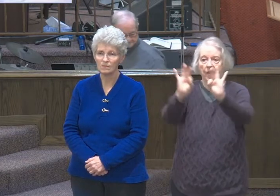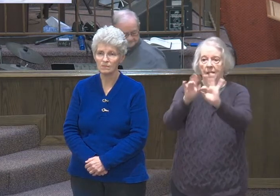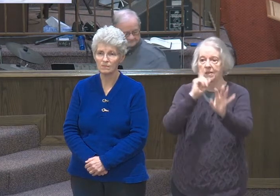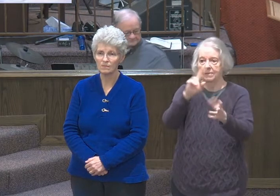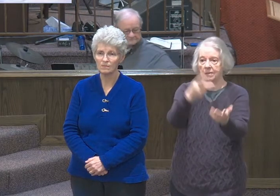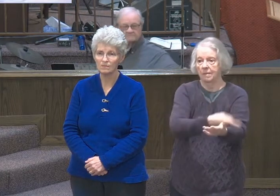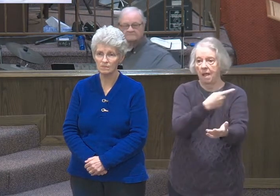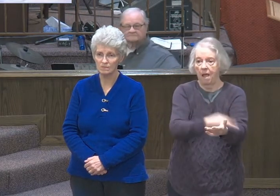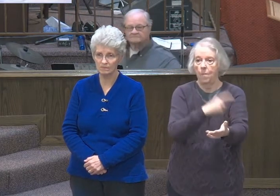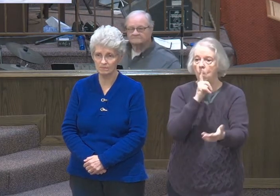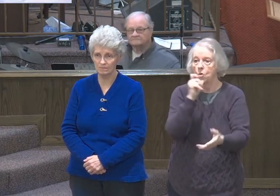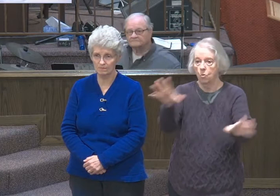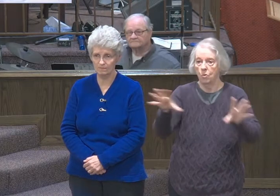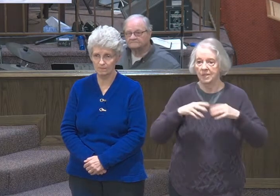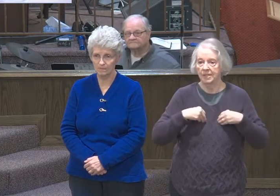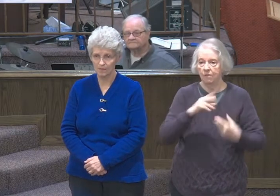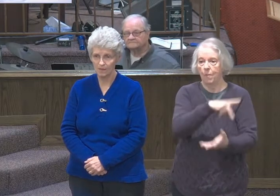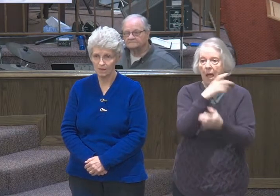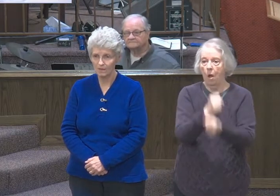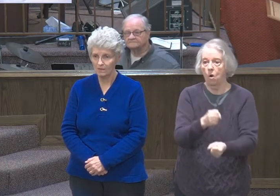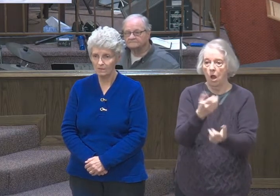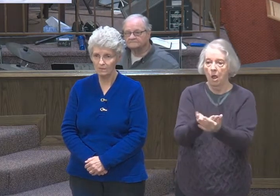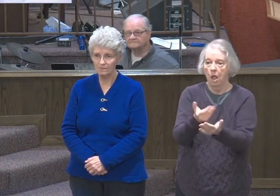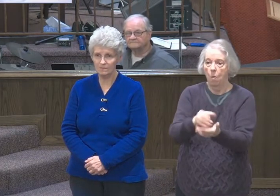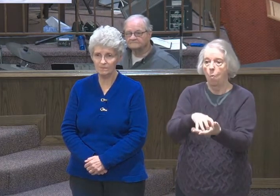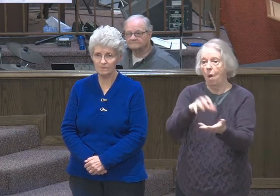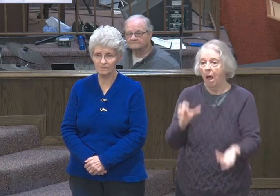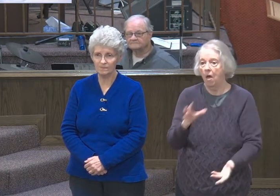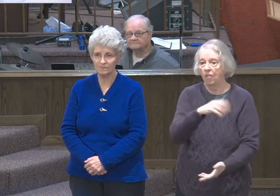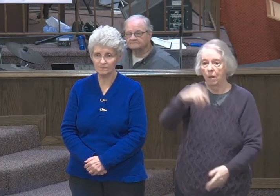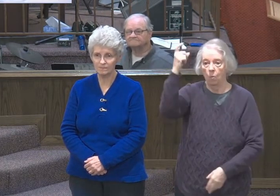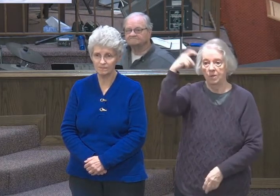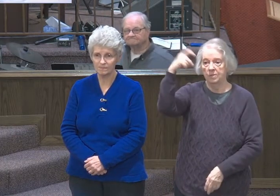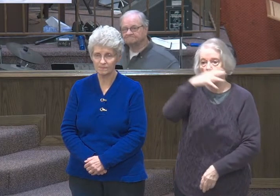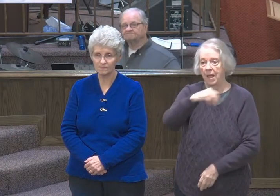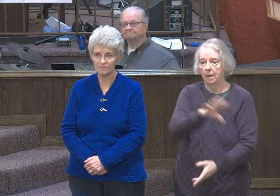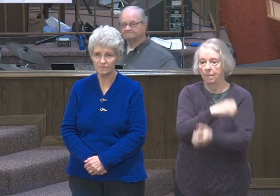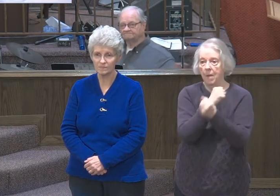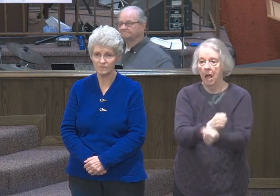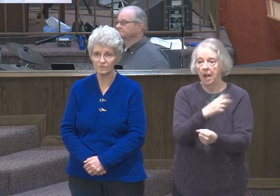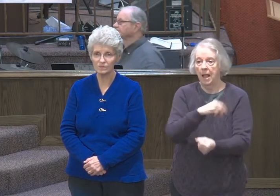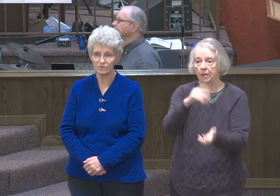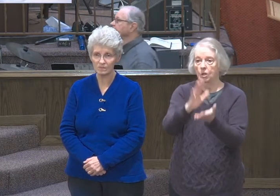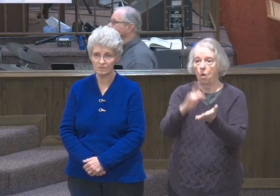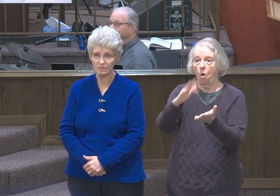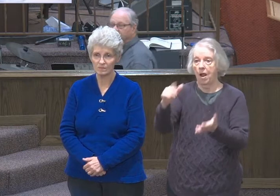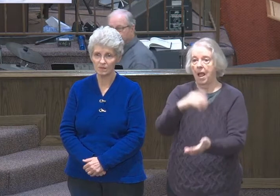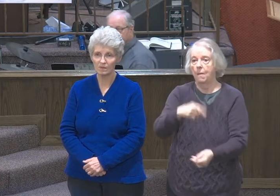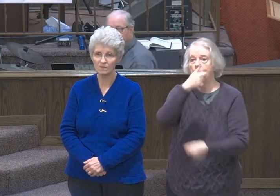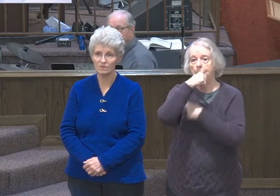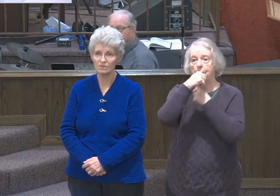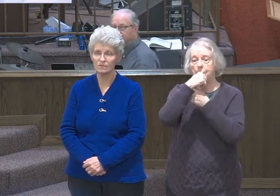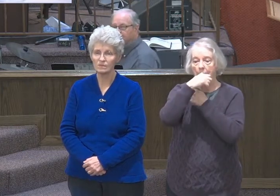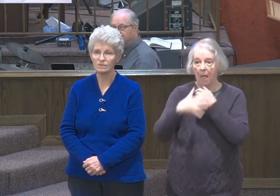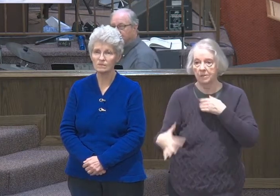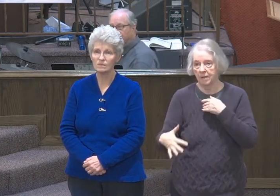and wealth and wisdom and might and honor and glory and blessing." And I heard every